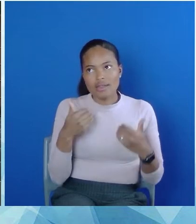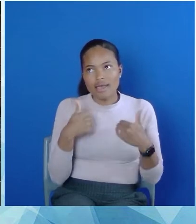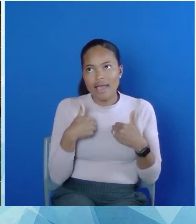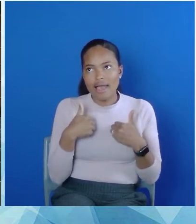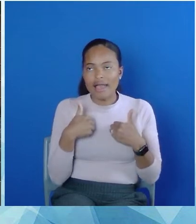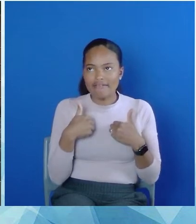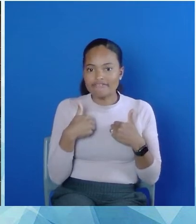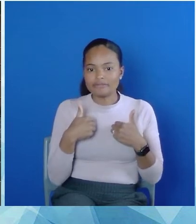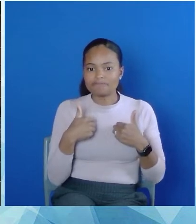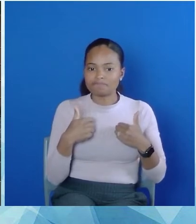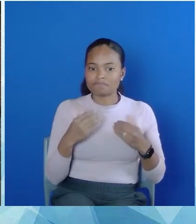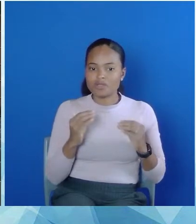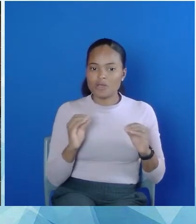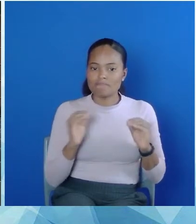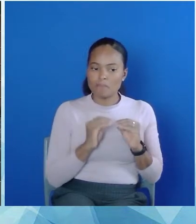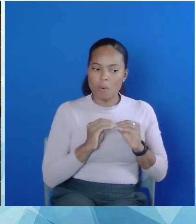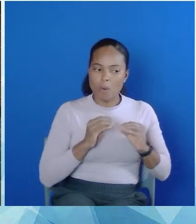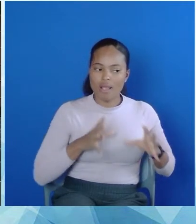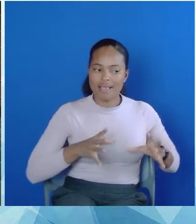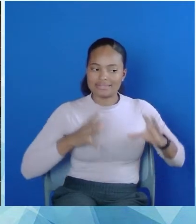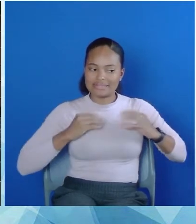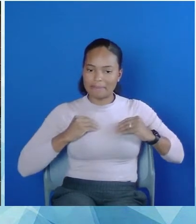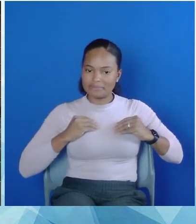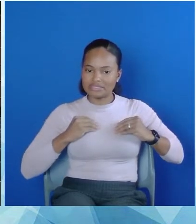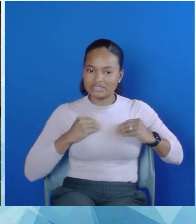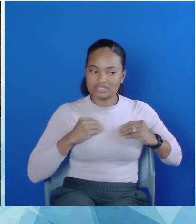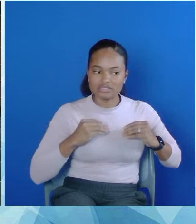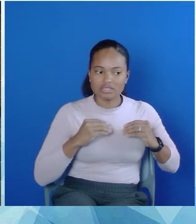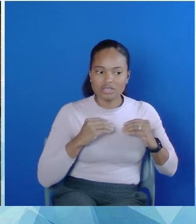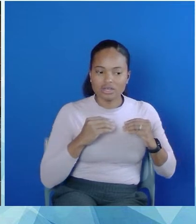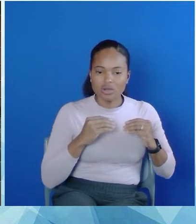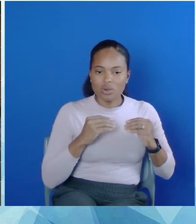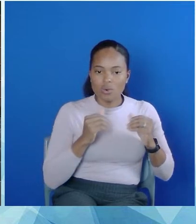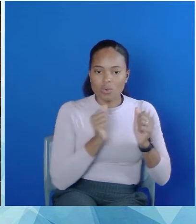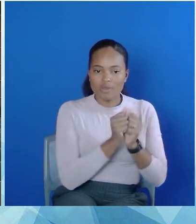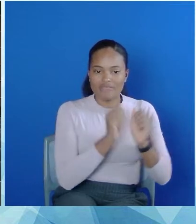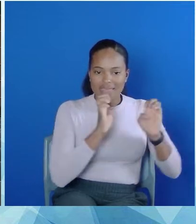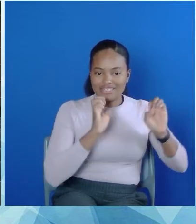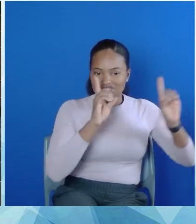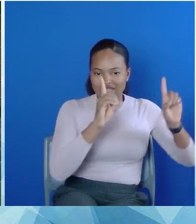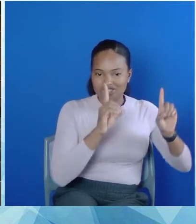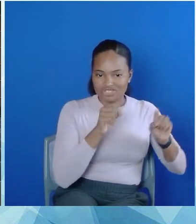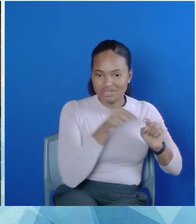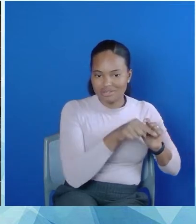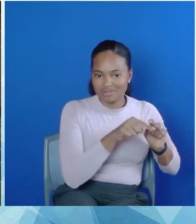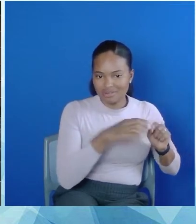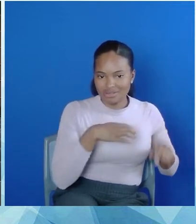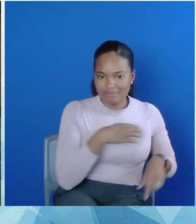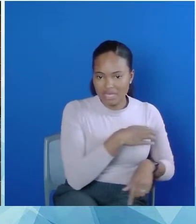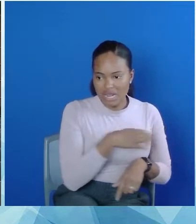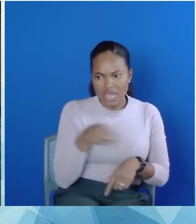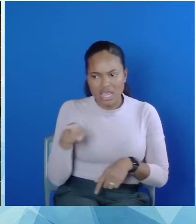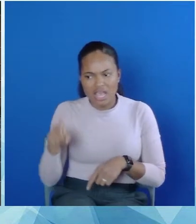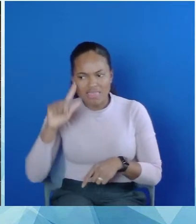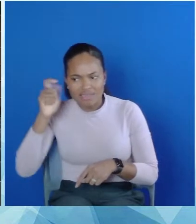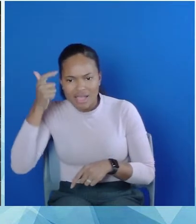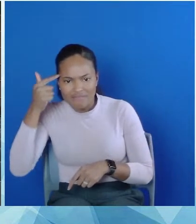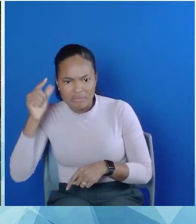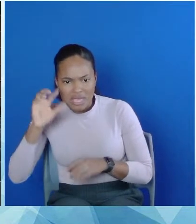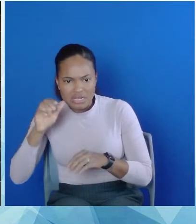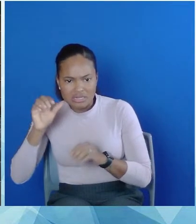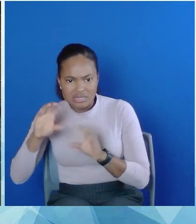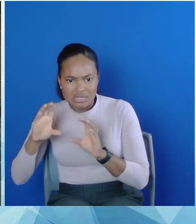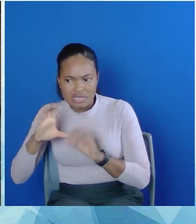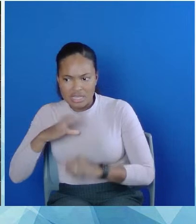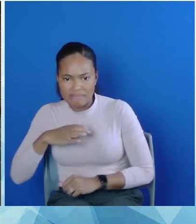reception at the Education Committee. I am not as certain with the Government Committee just because I have not